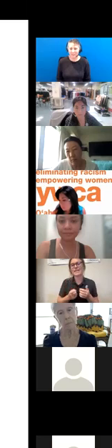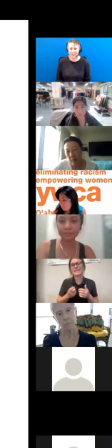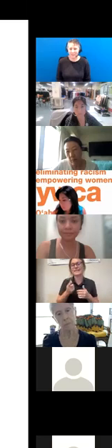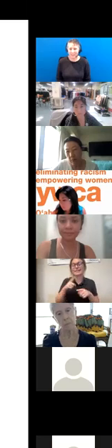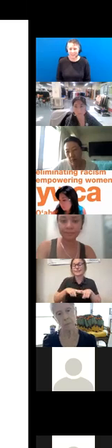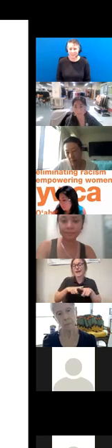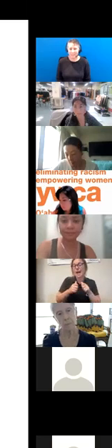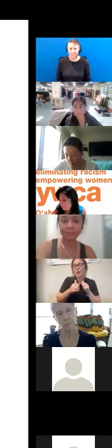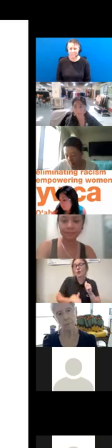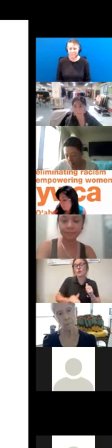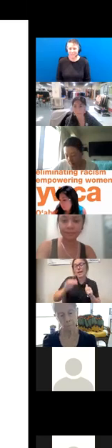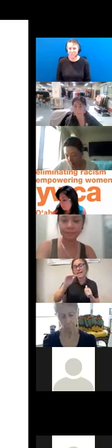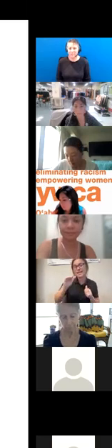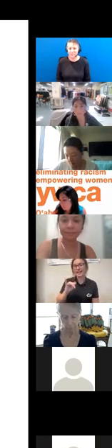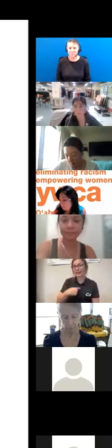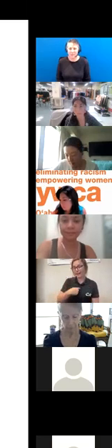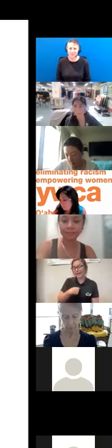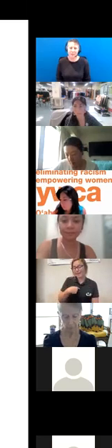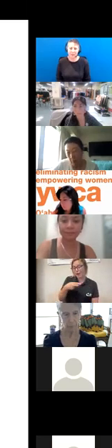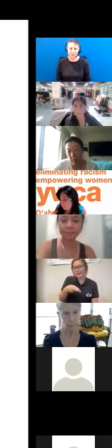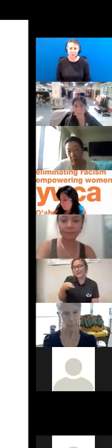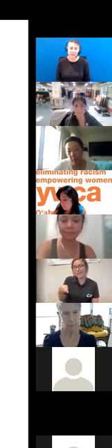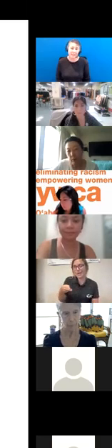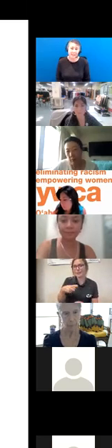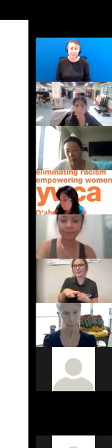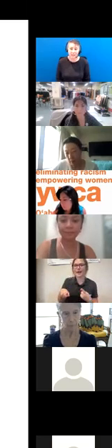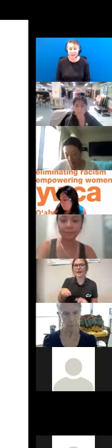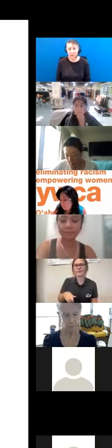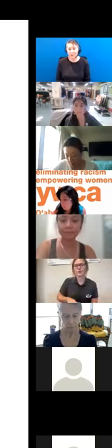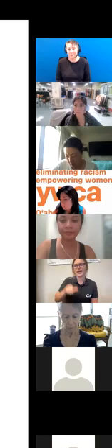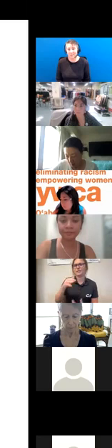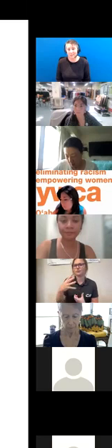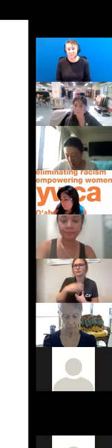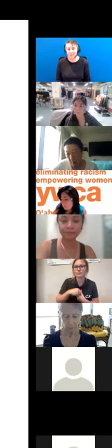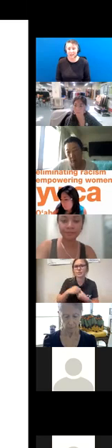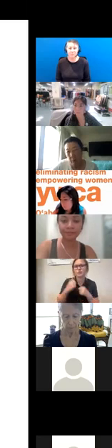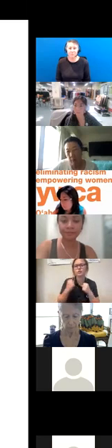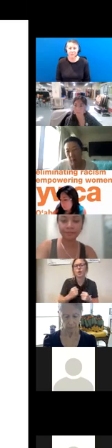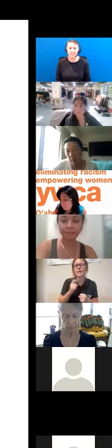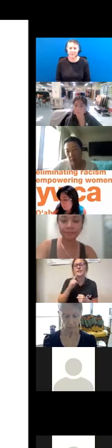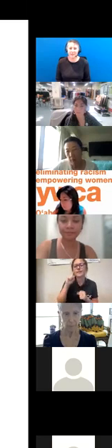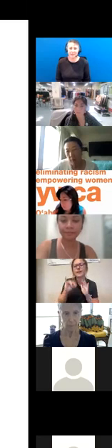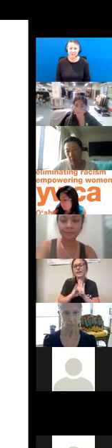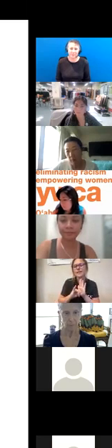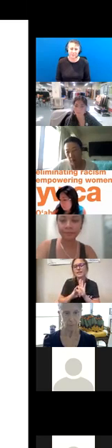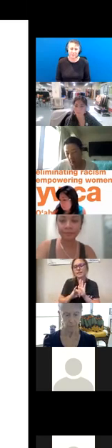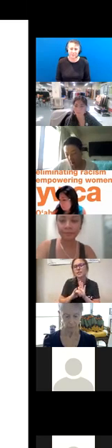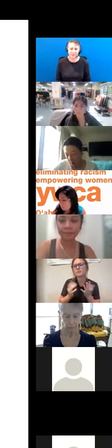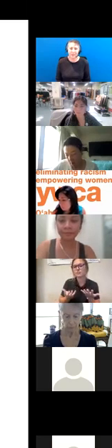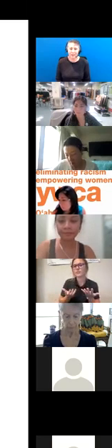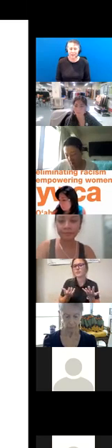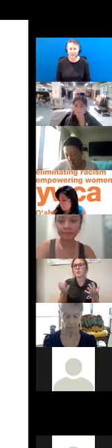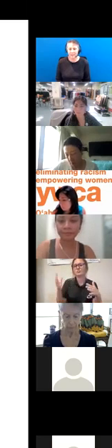two. It really just depends on how they were raised. Like me, I'm hard of hearing, but I was raised as a deaf